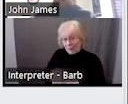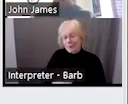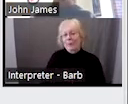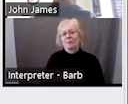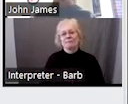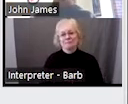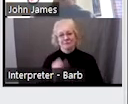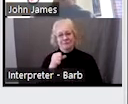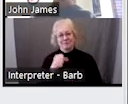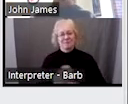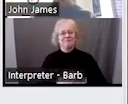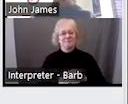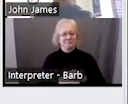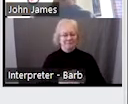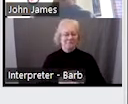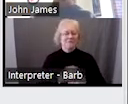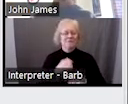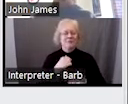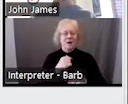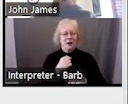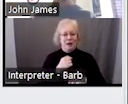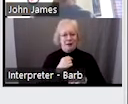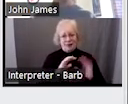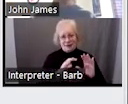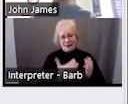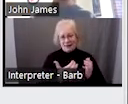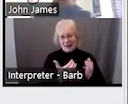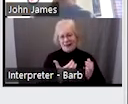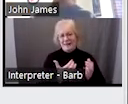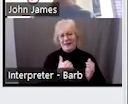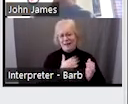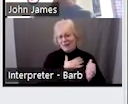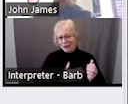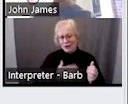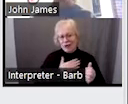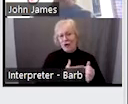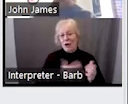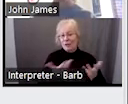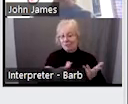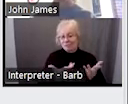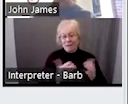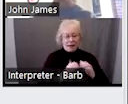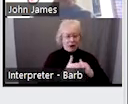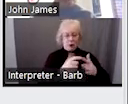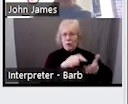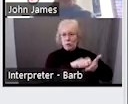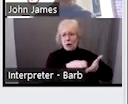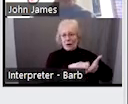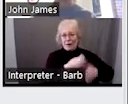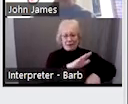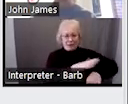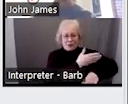Yeah, so the class I really enjoyed was taking How to Write a Song. I got to learn how to write a